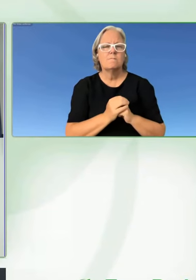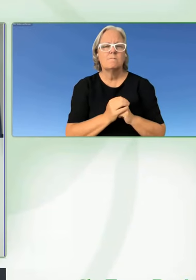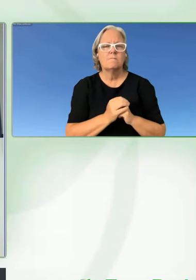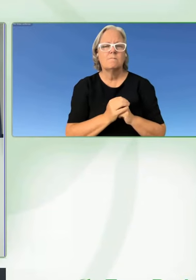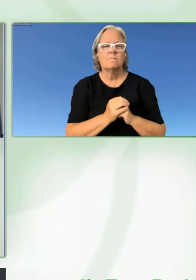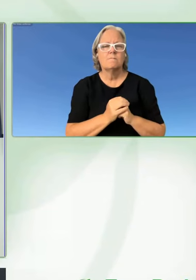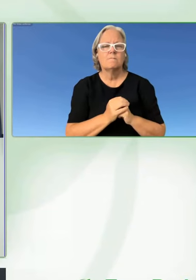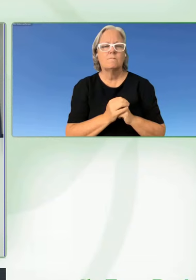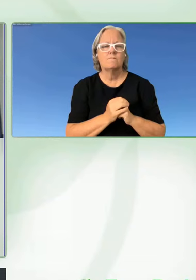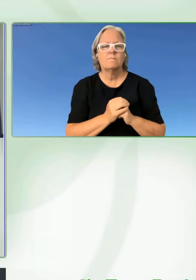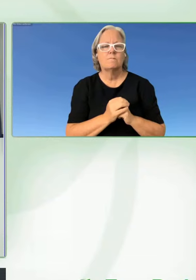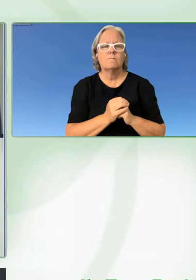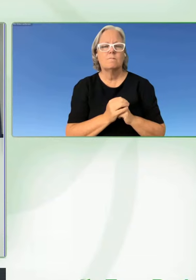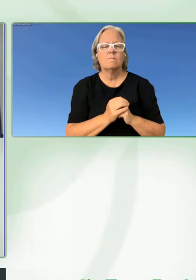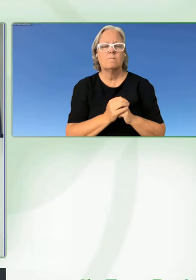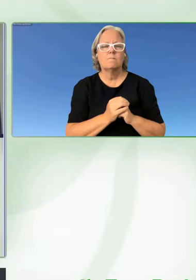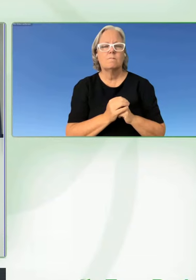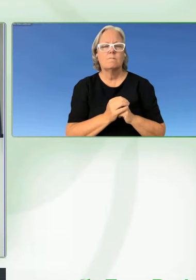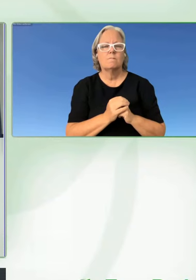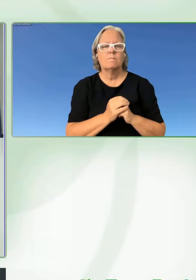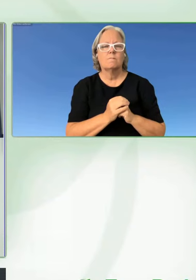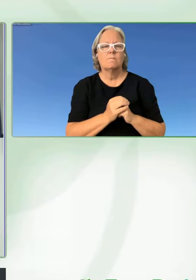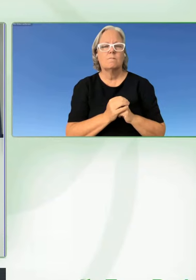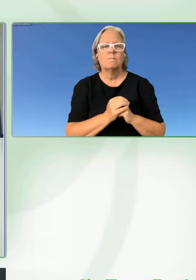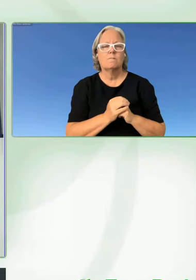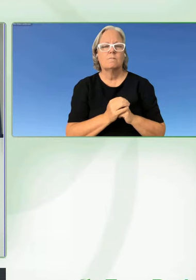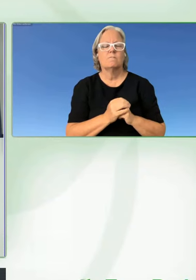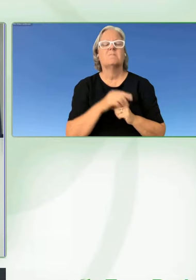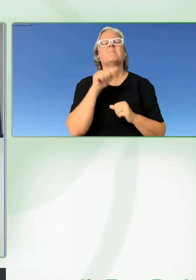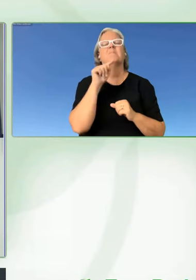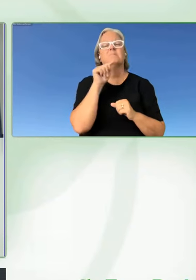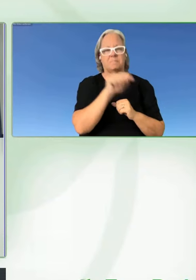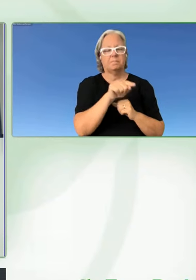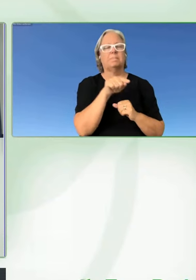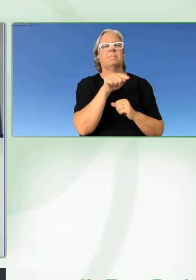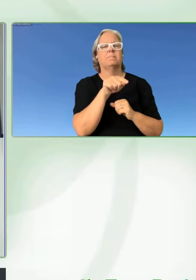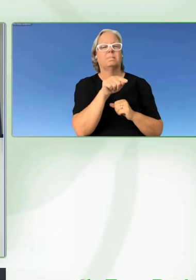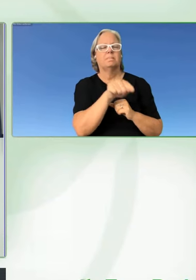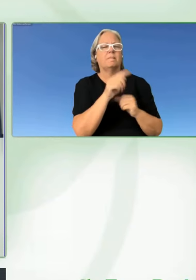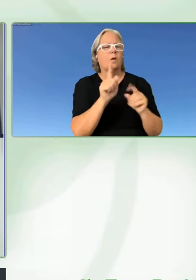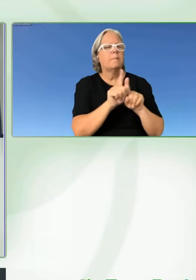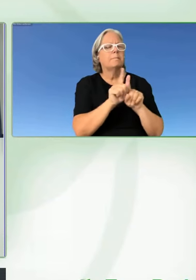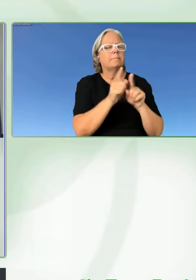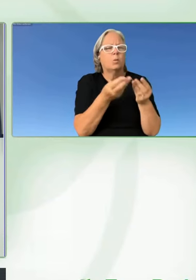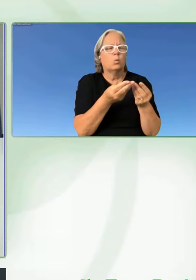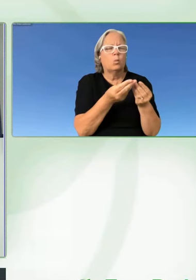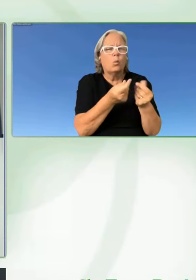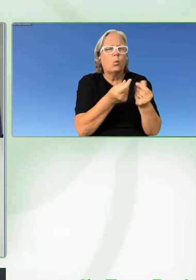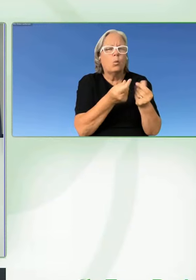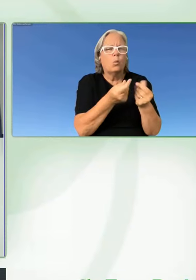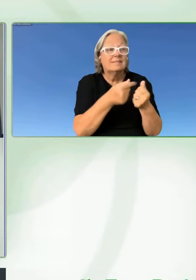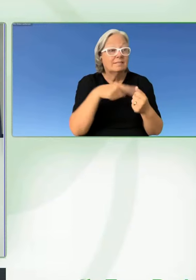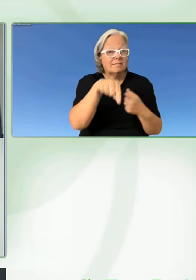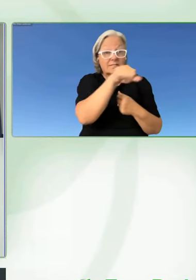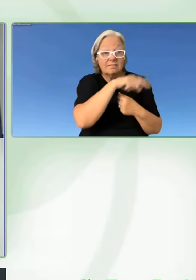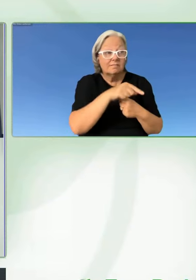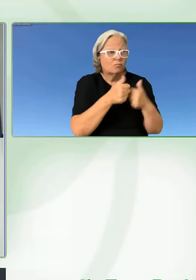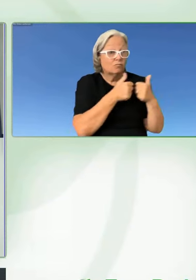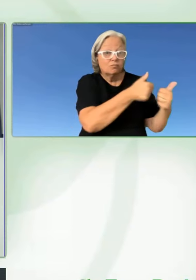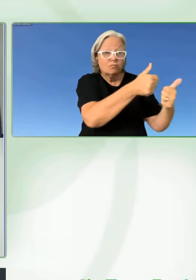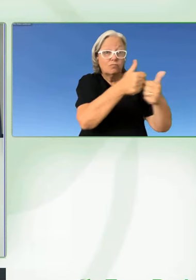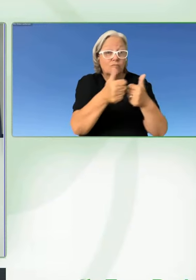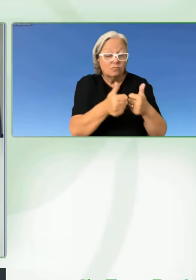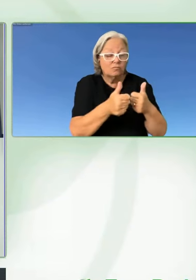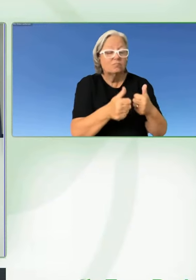it is meant to ensure that EU anti-discrimination rules are applied and enforced more effectively.